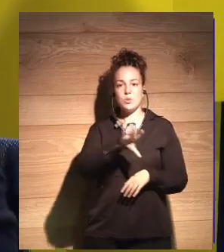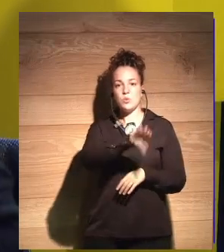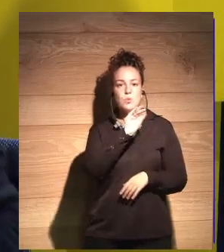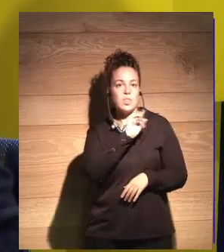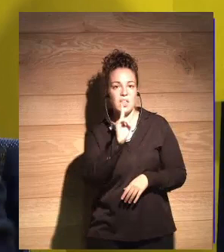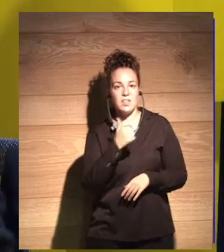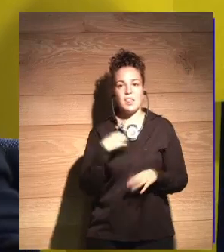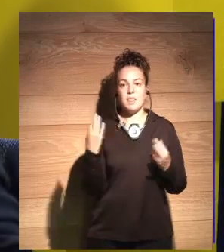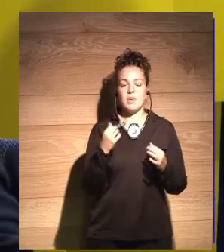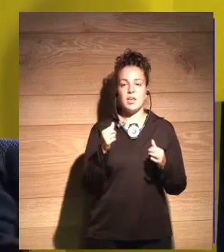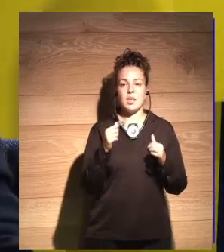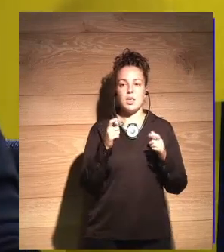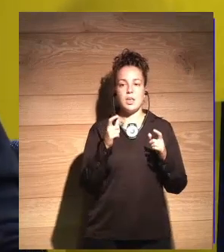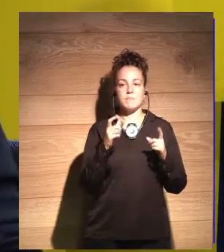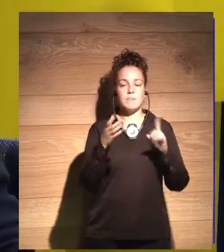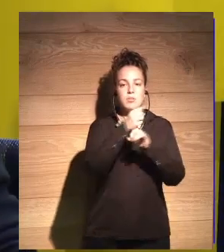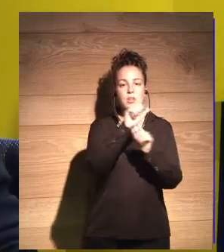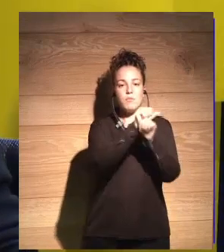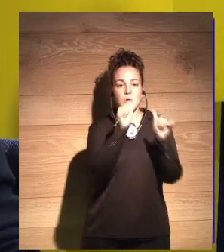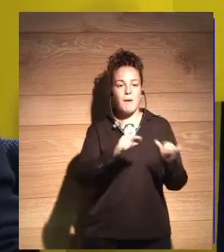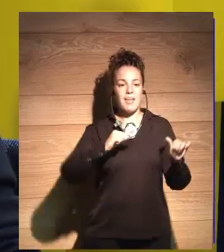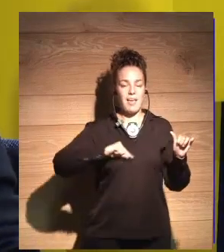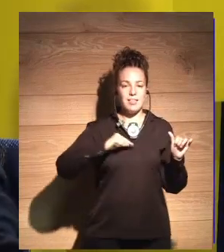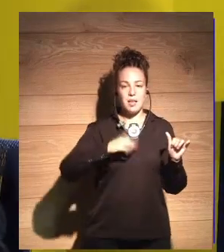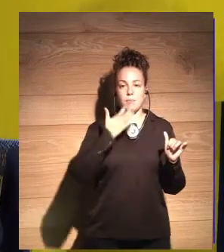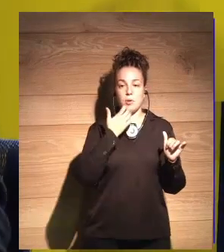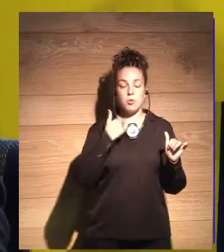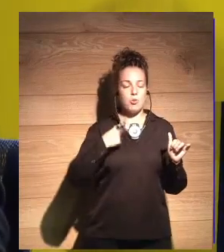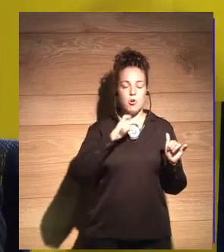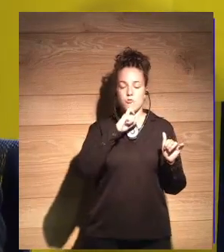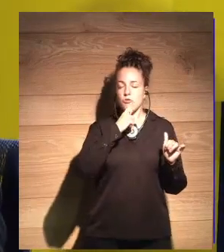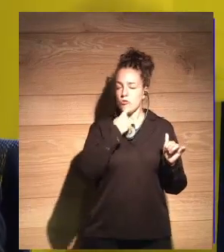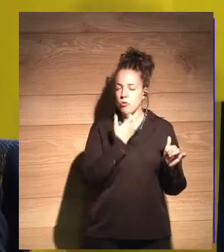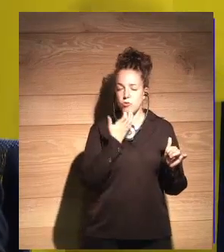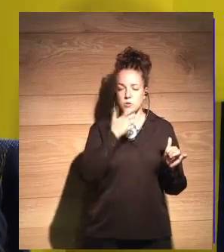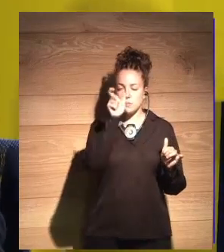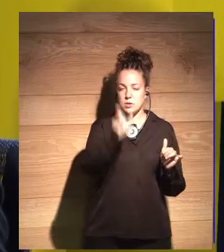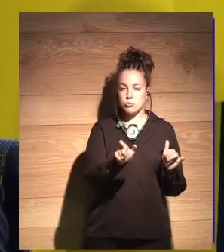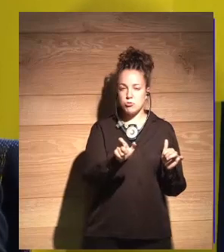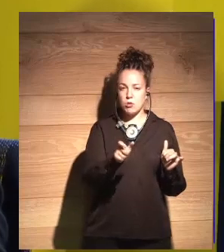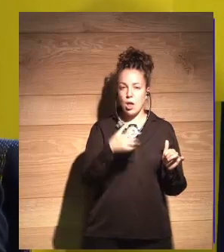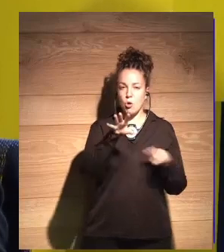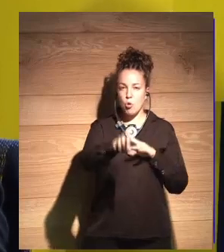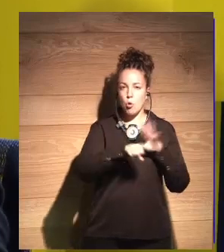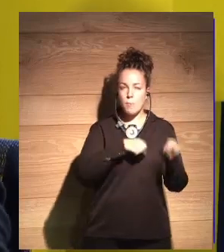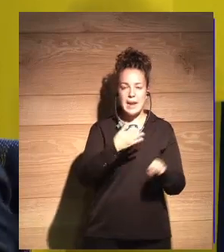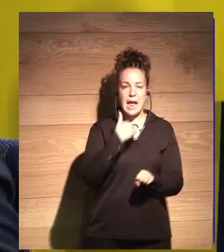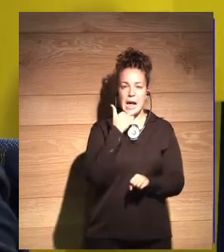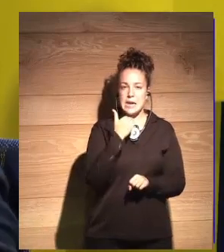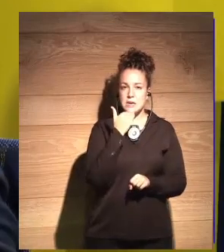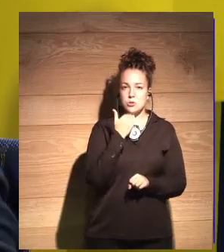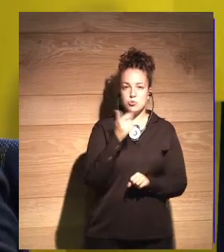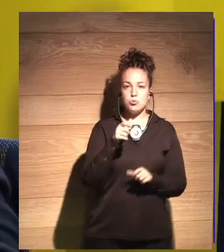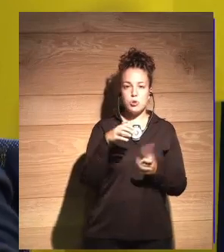way. Like just the way you hold. I hate when someone is buying something in a store and they're on their fucking phone, and